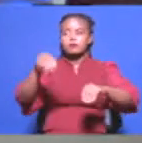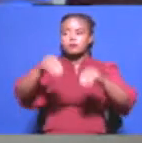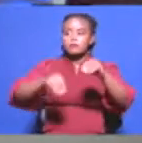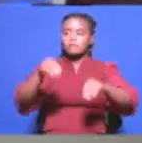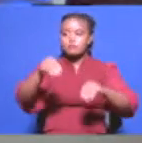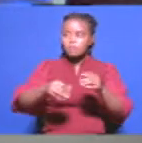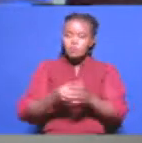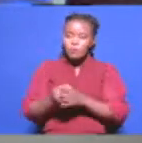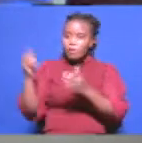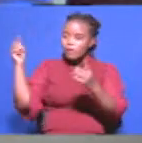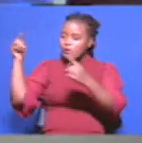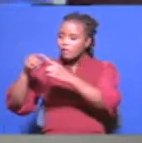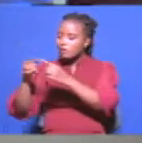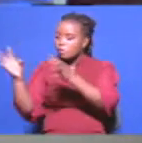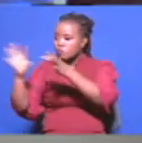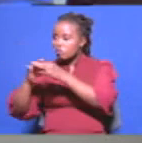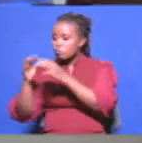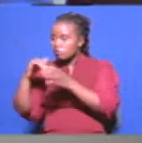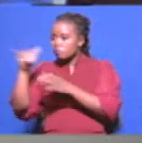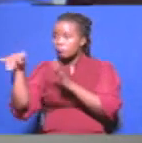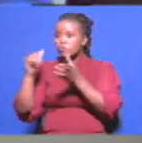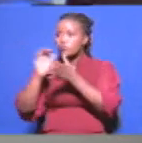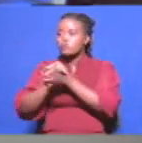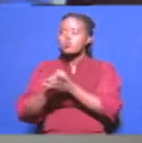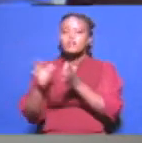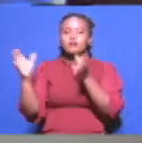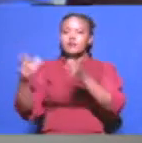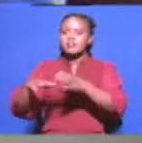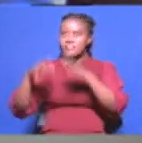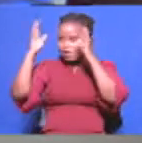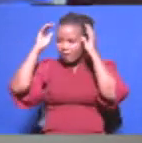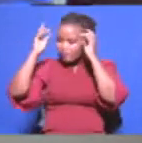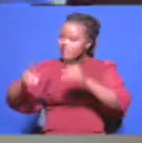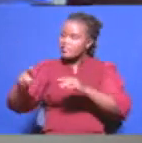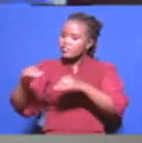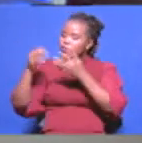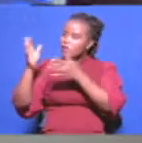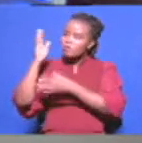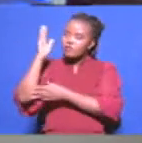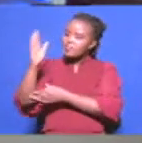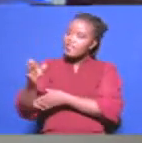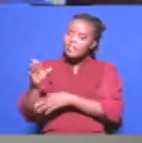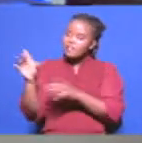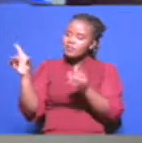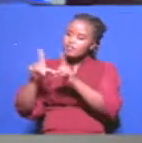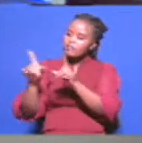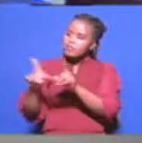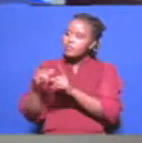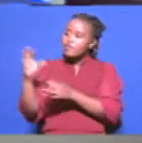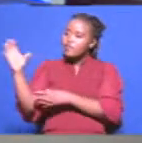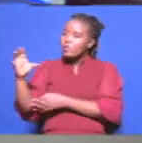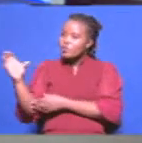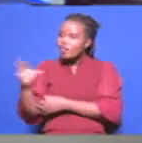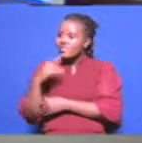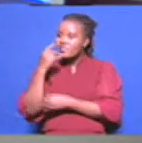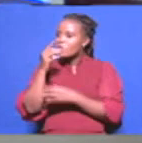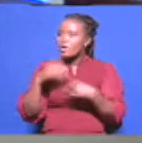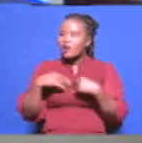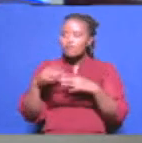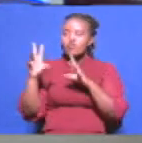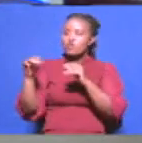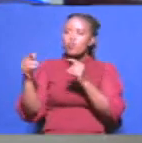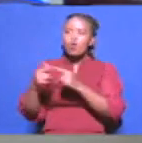Azimio wing, the Jubilee Party has resolved to issue direct tickets to those candidates who do not have any